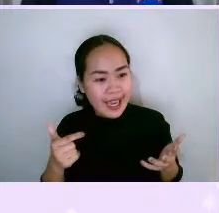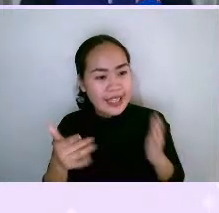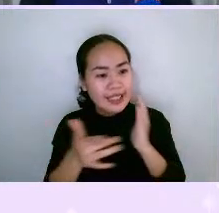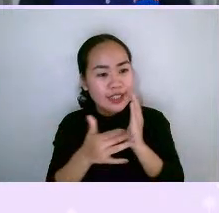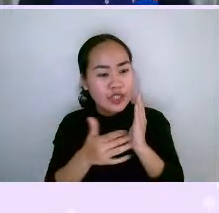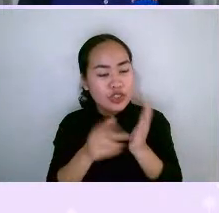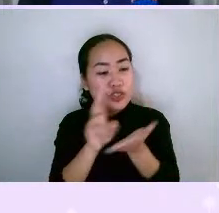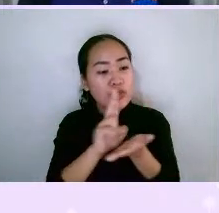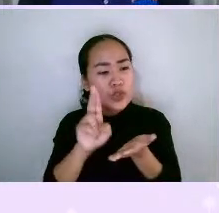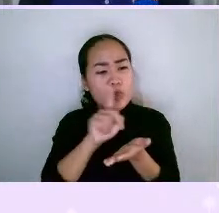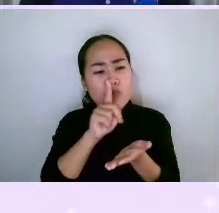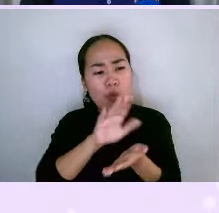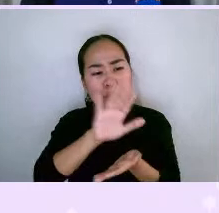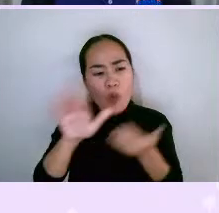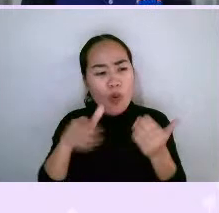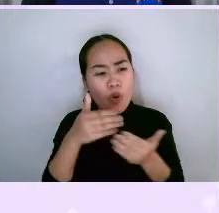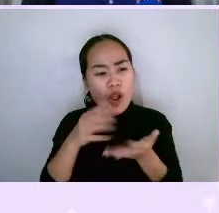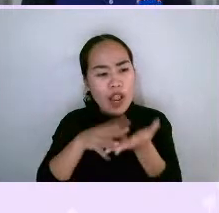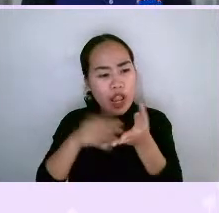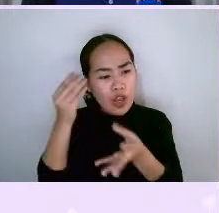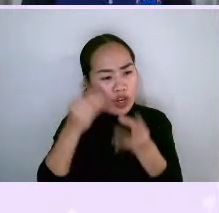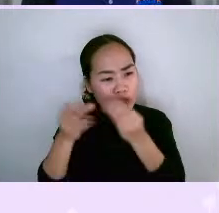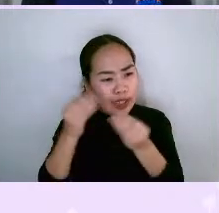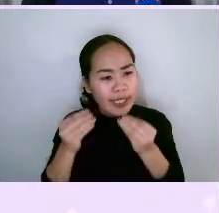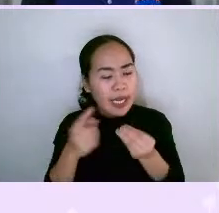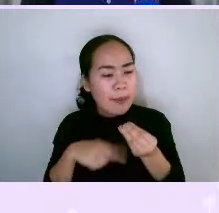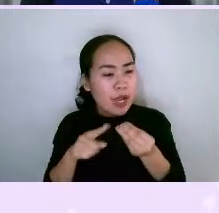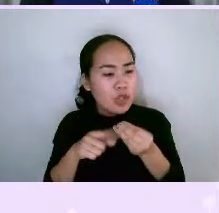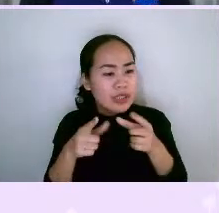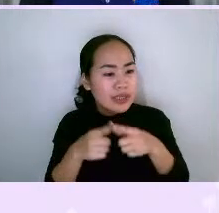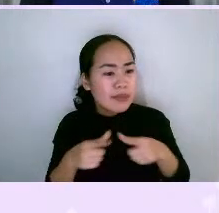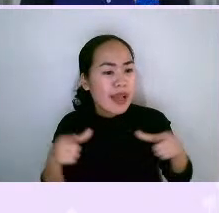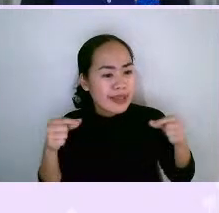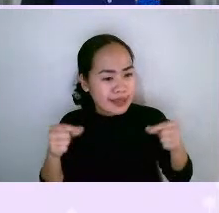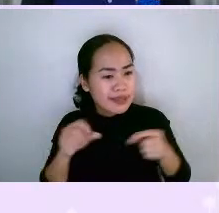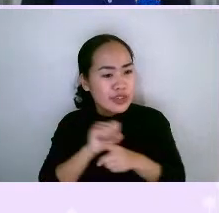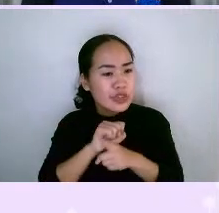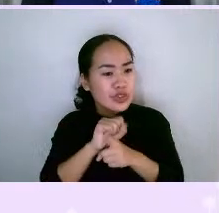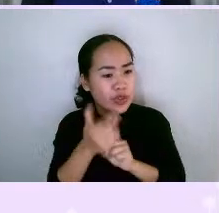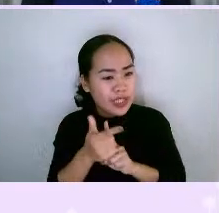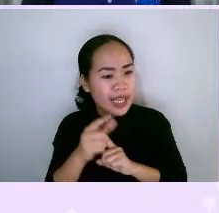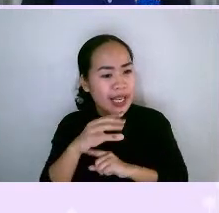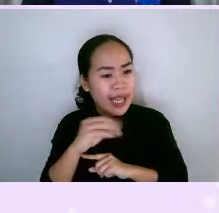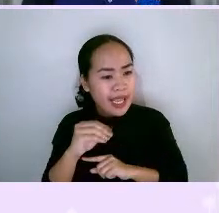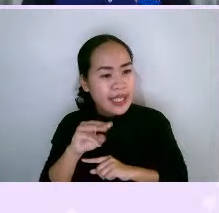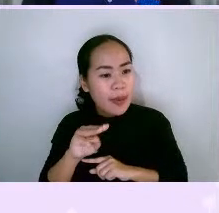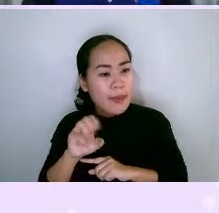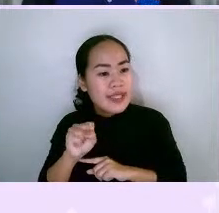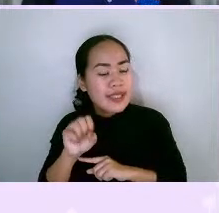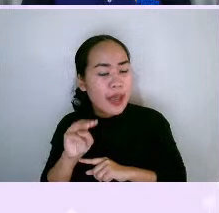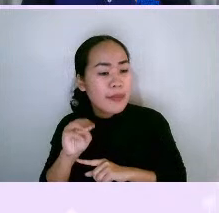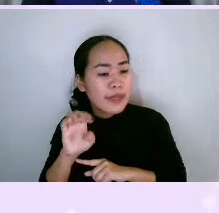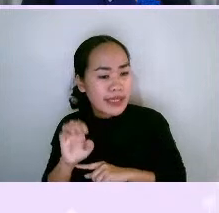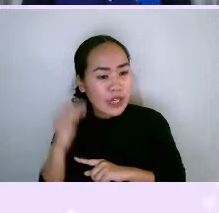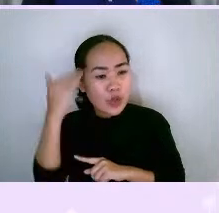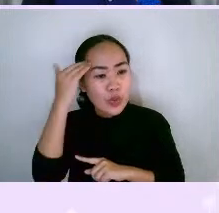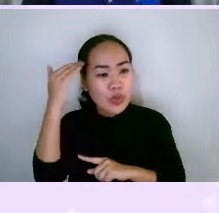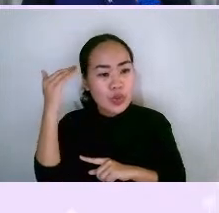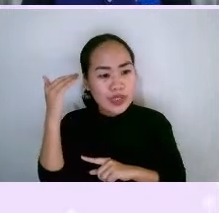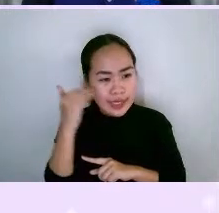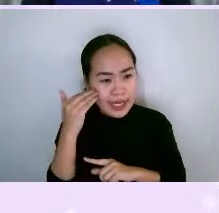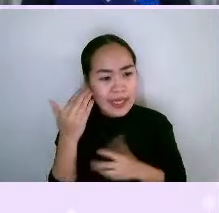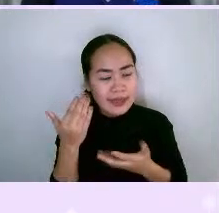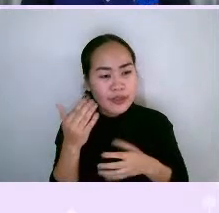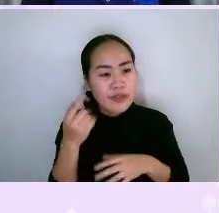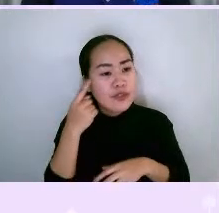learning experiences include Japan SME and social development, Korea employment policies for intellectual for